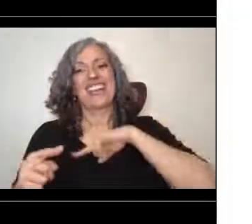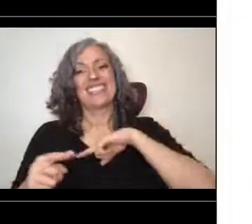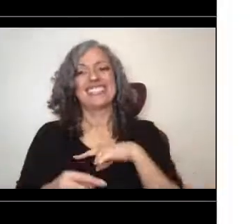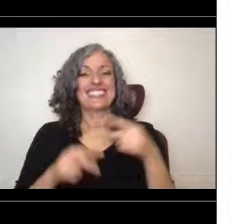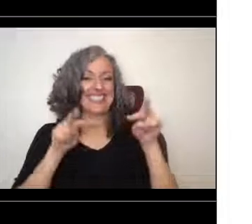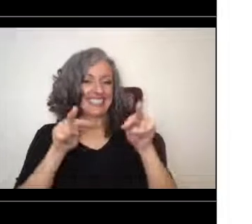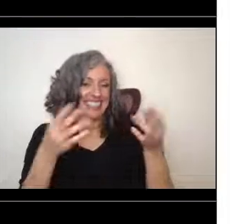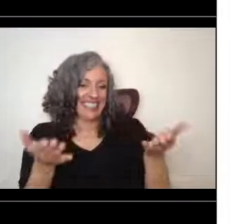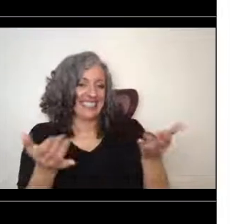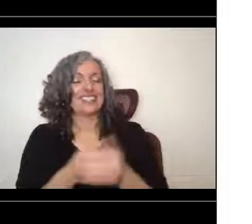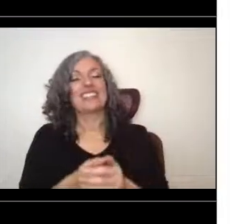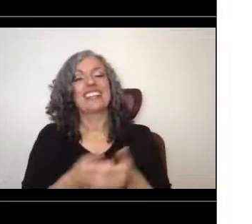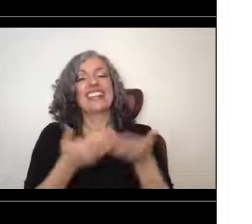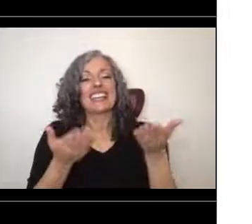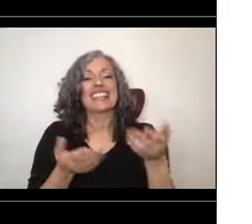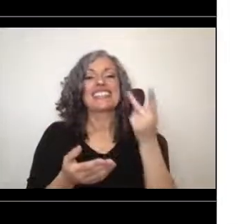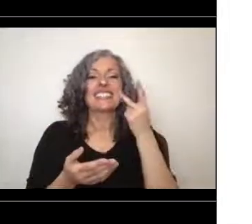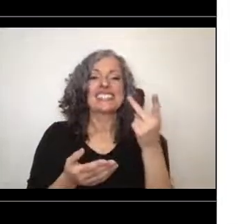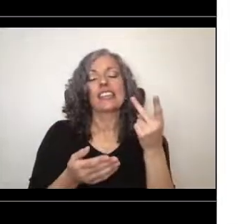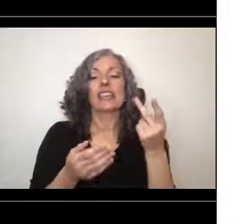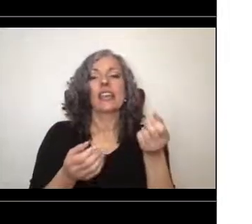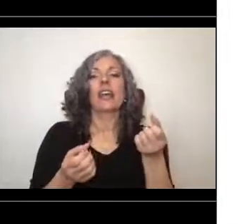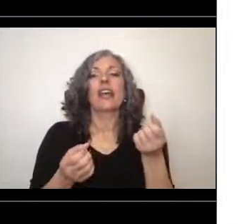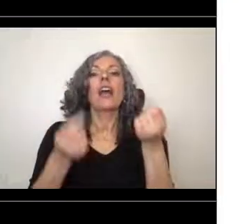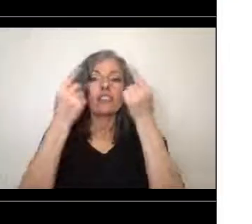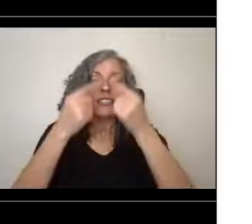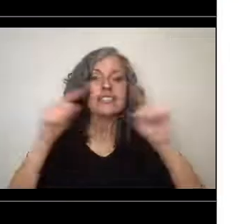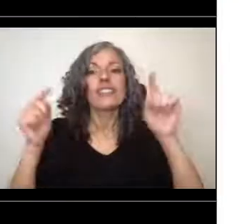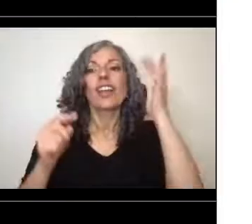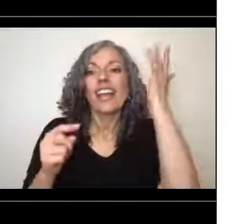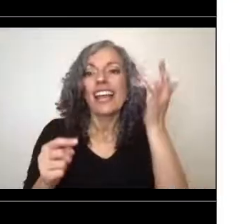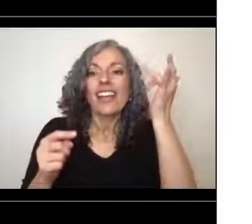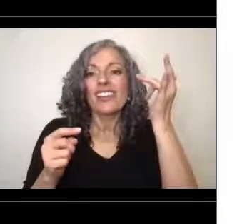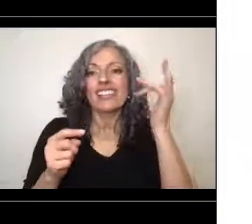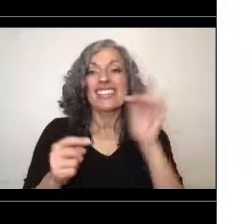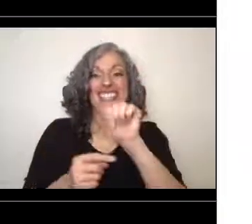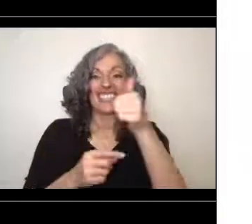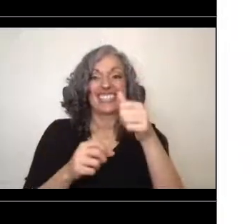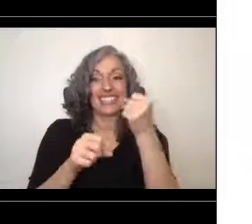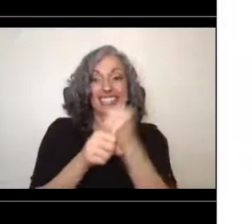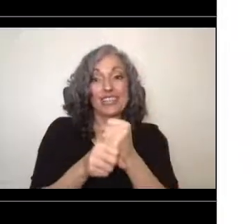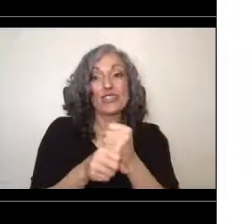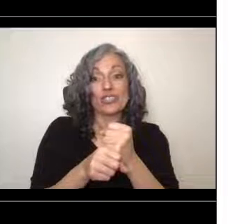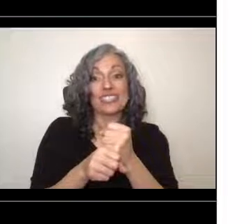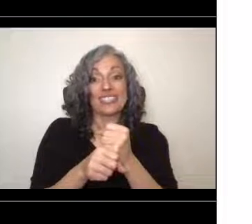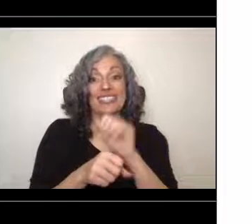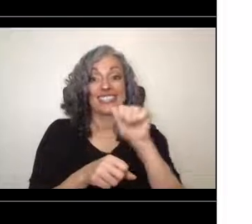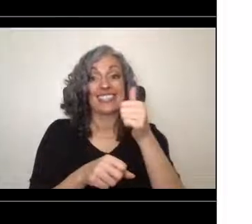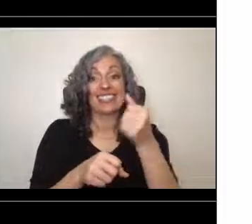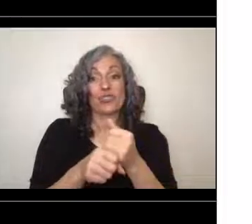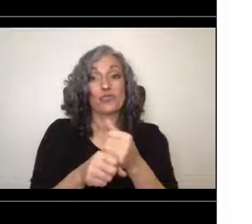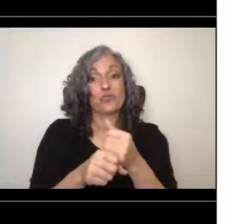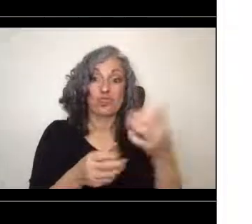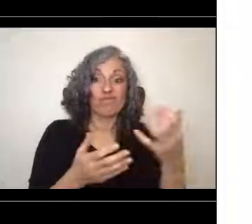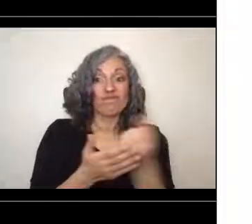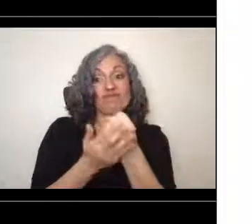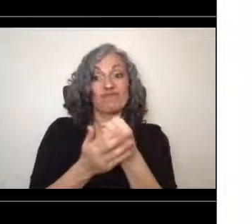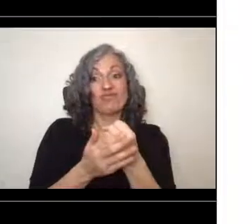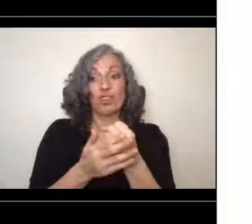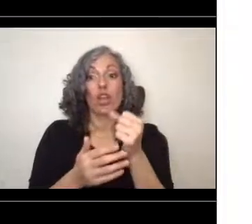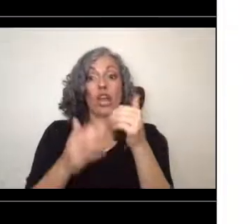This slide here is just intended to show how successful California has been over the last 10 years. Over the last 10 years, we've received just under $3.5